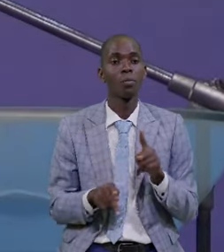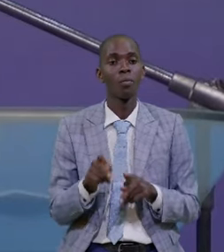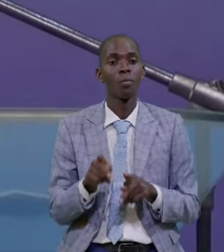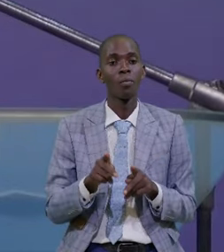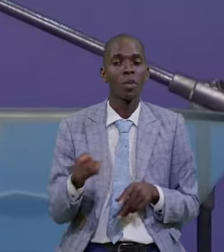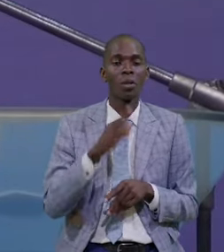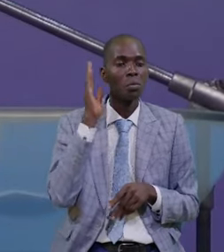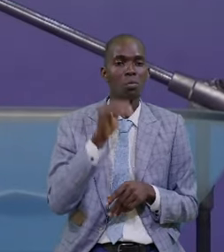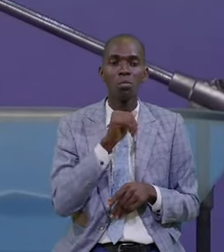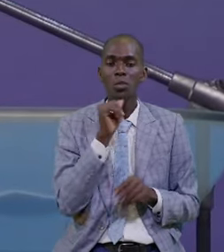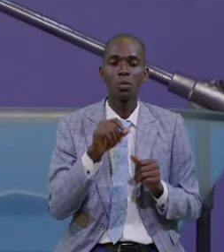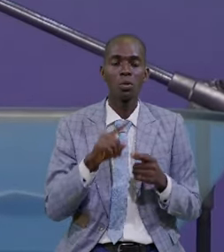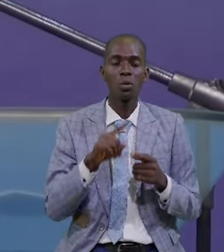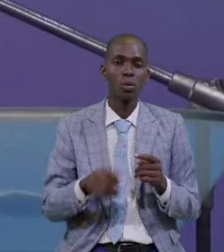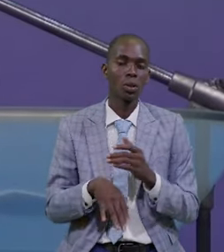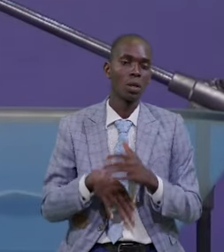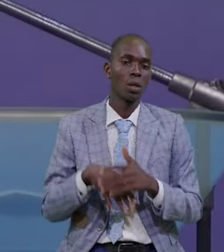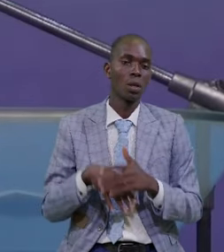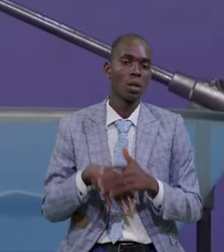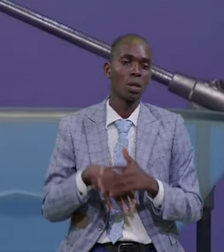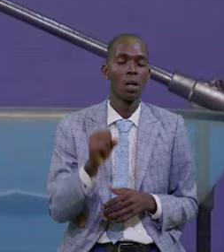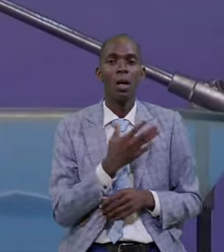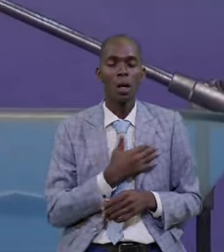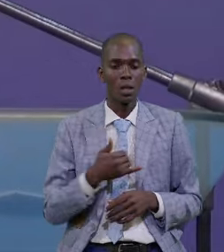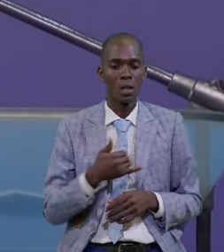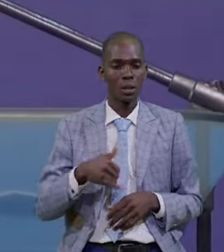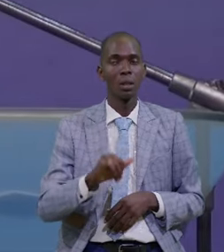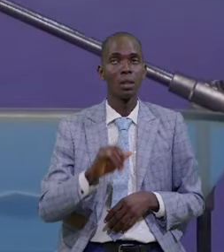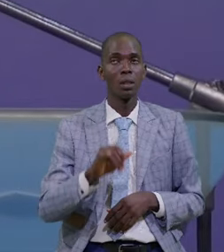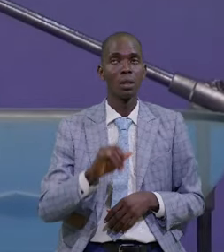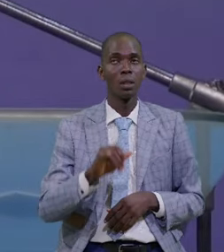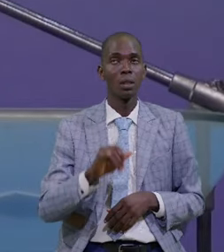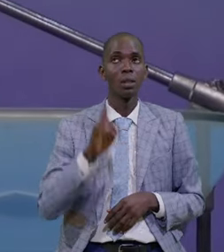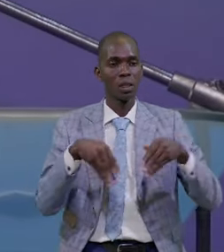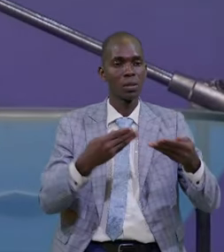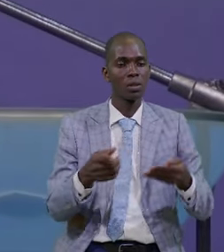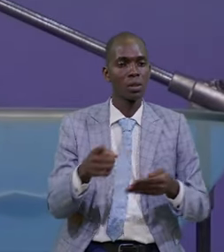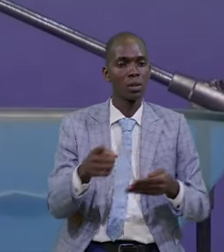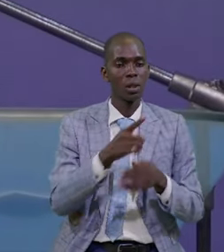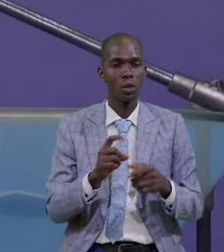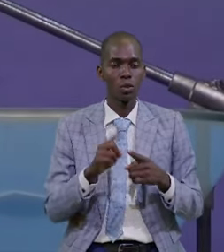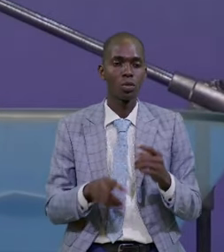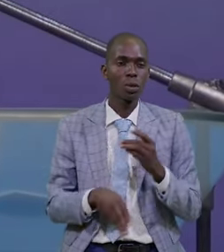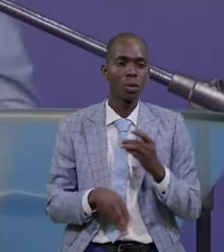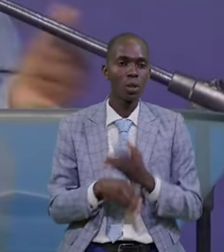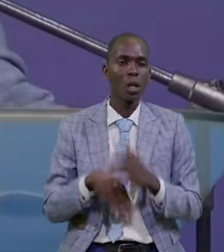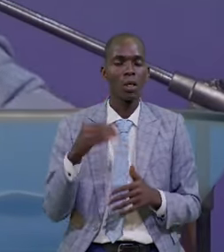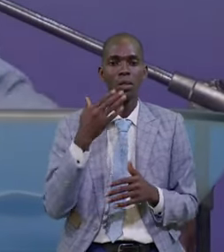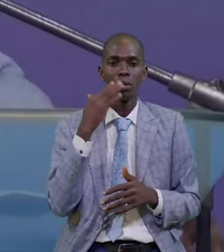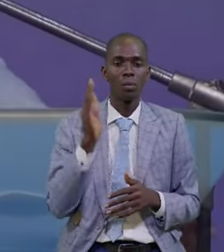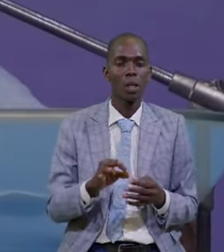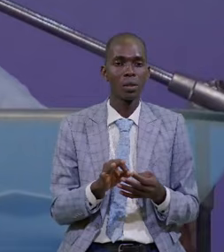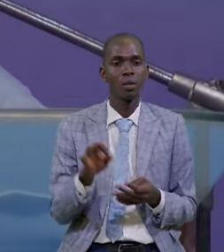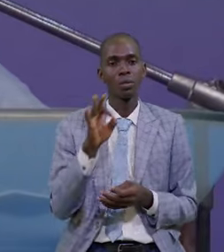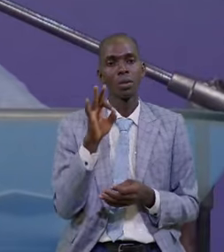out. And yet, he had given them power to cast out evil spirits. That